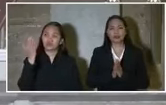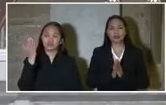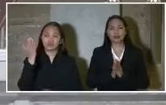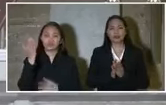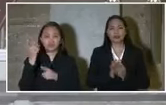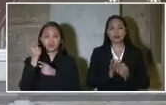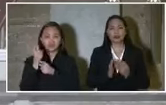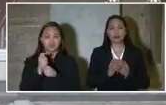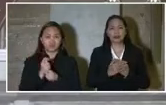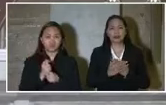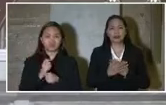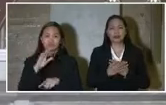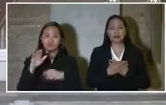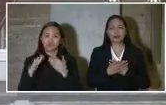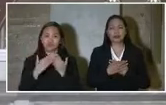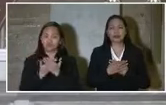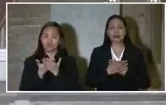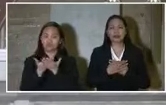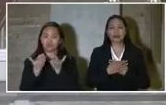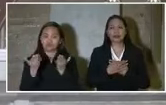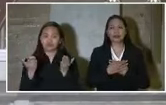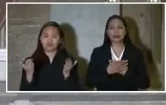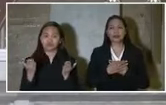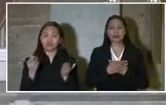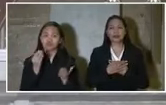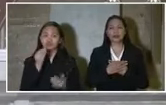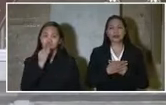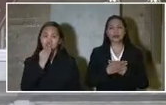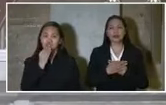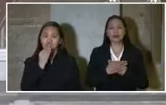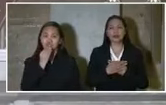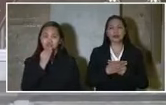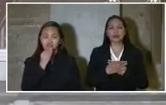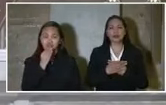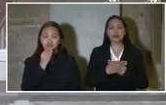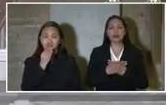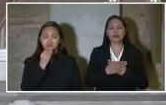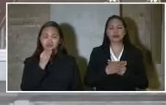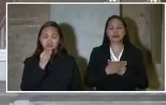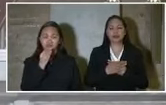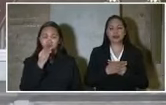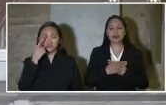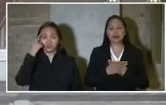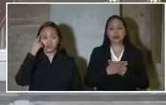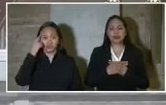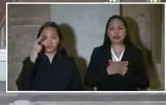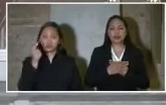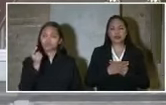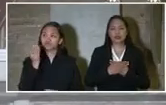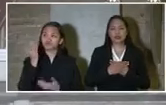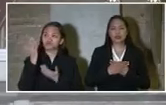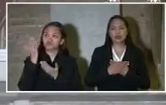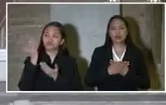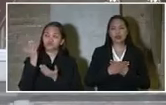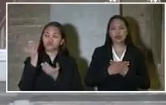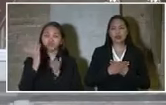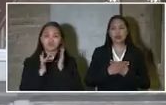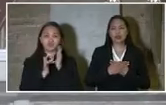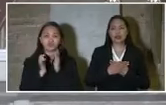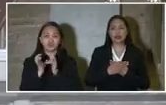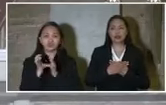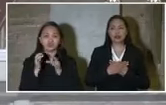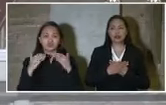"Take this, all of you, and eat of it, for this is my